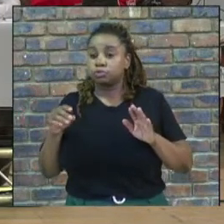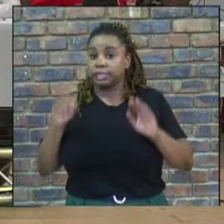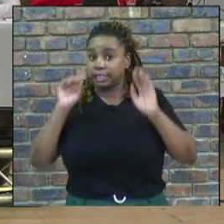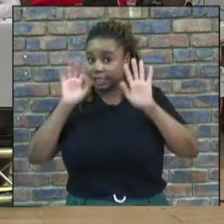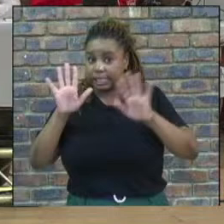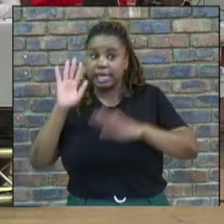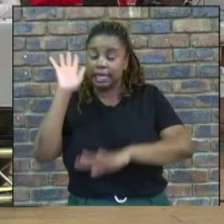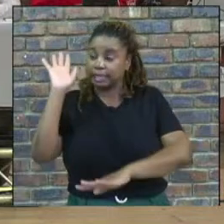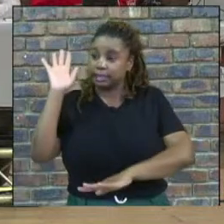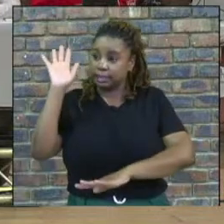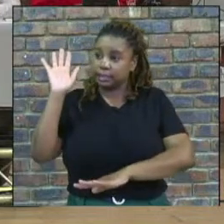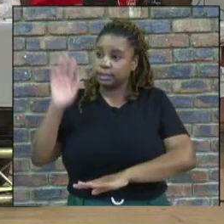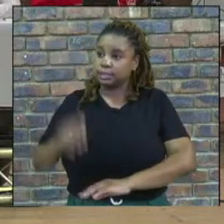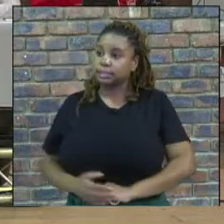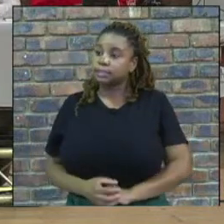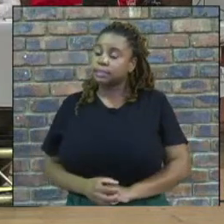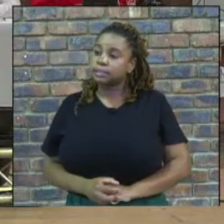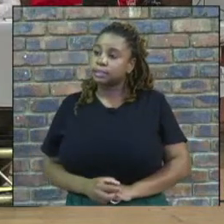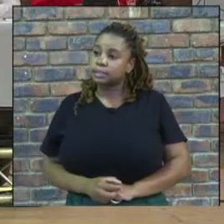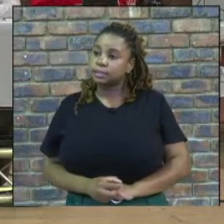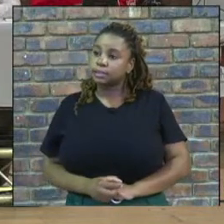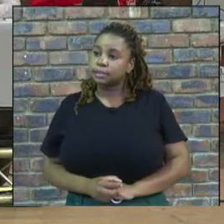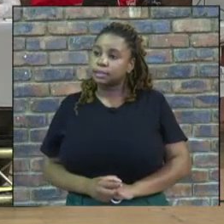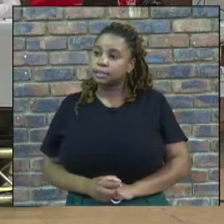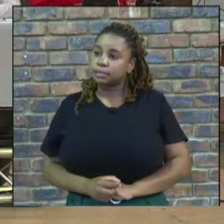So ara agreeing renale